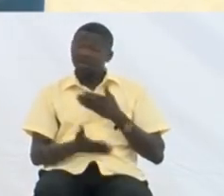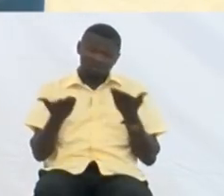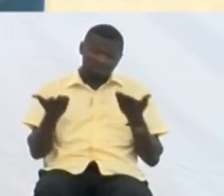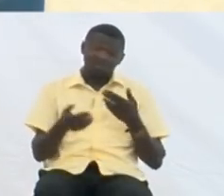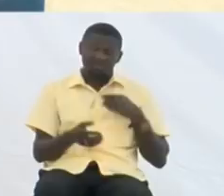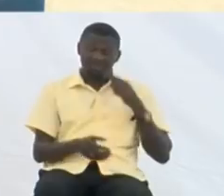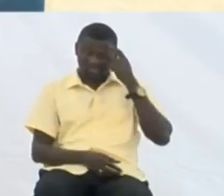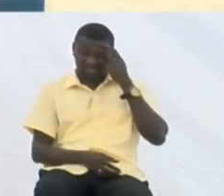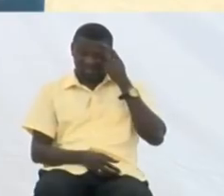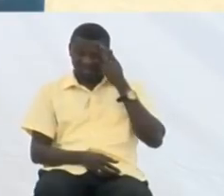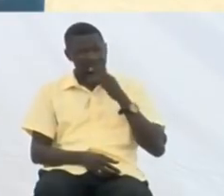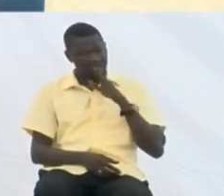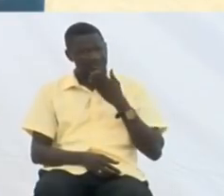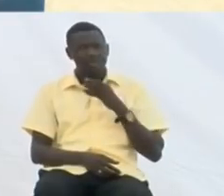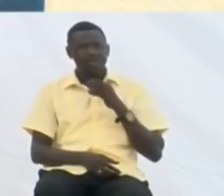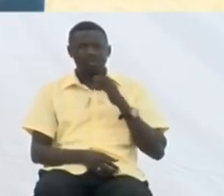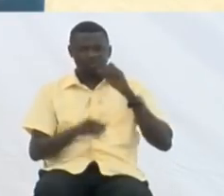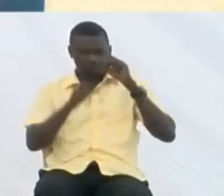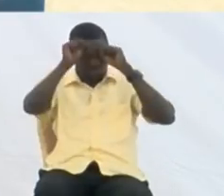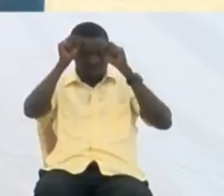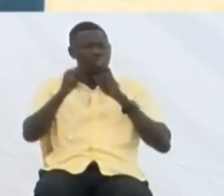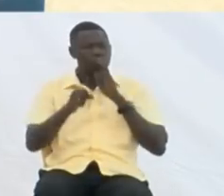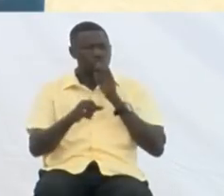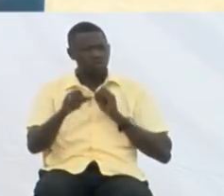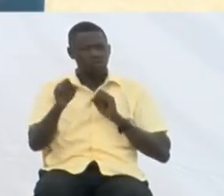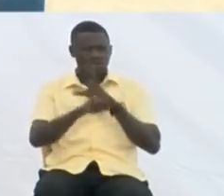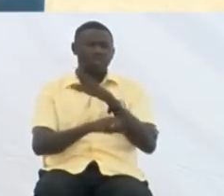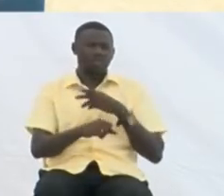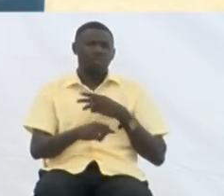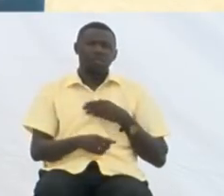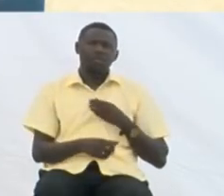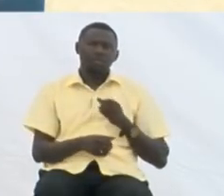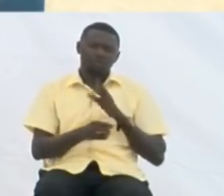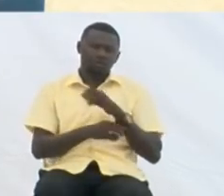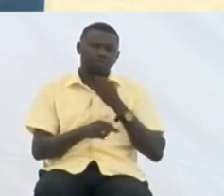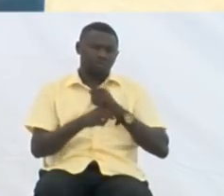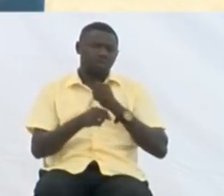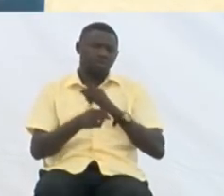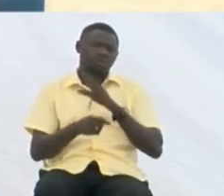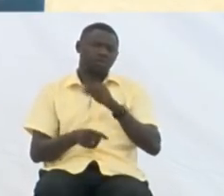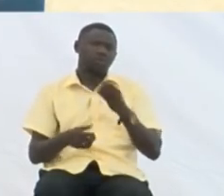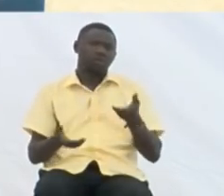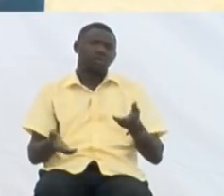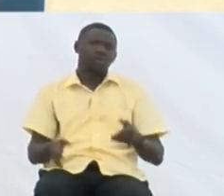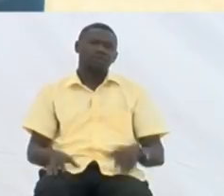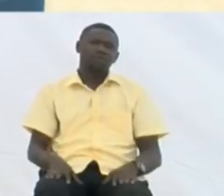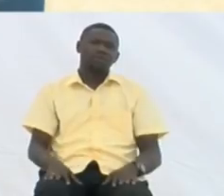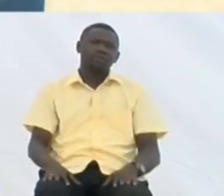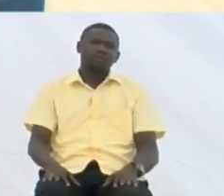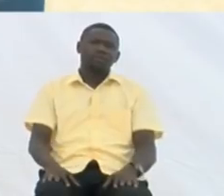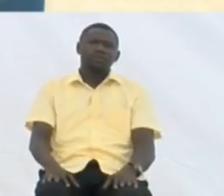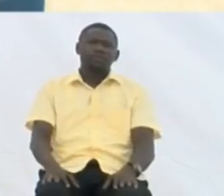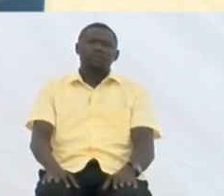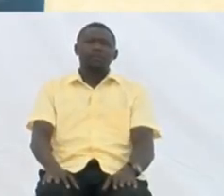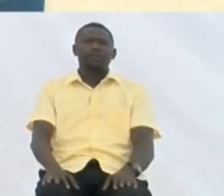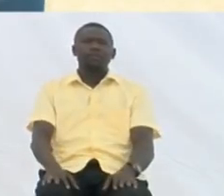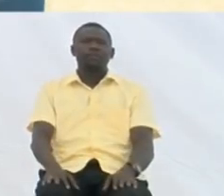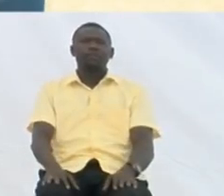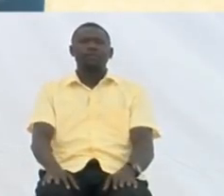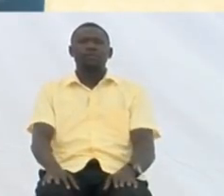then we should be able to say that it was the government that made it possible for them to reach us here.